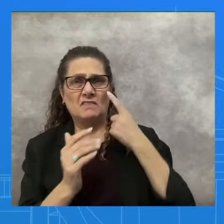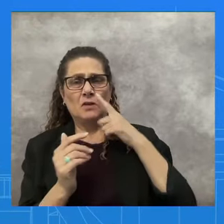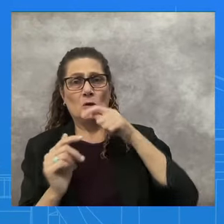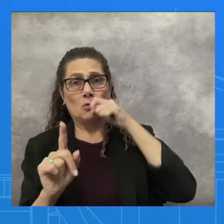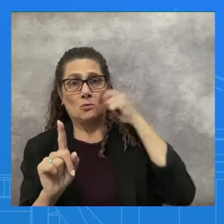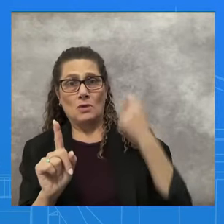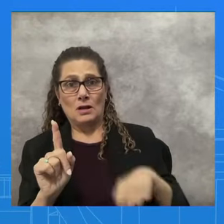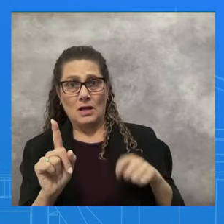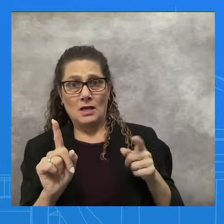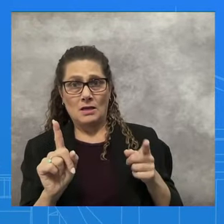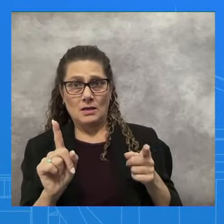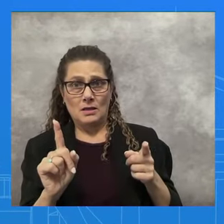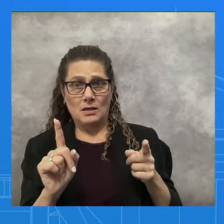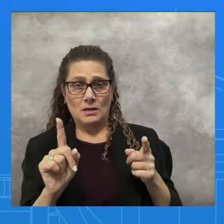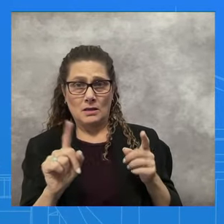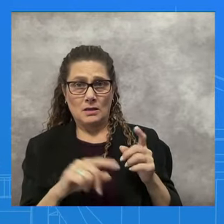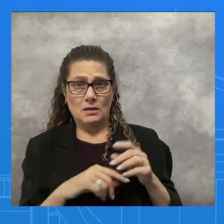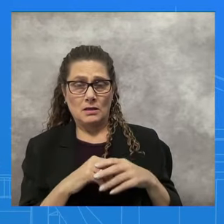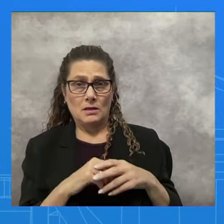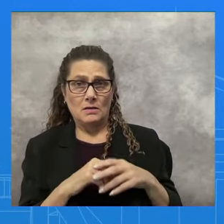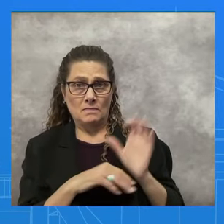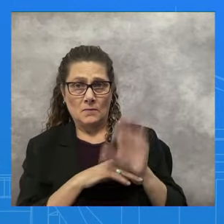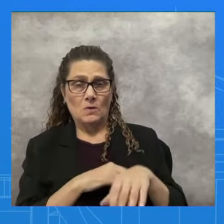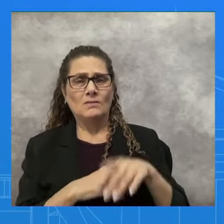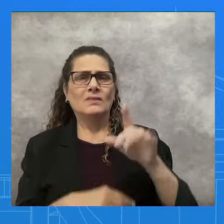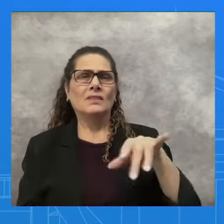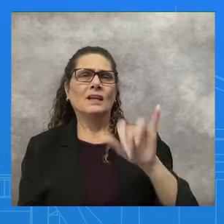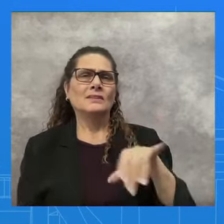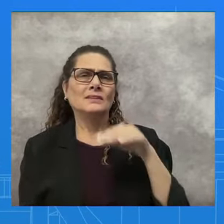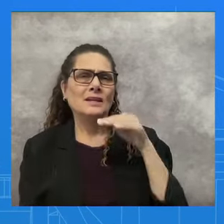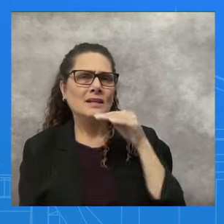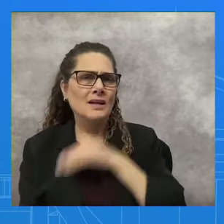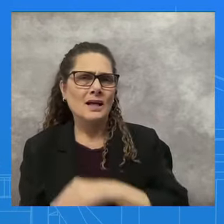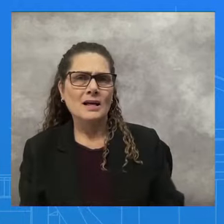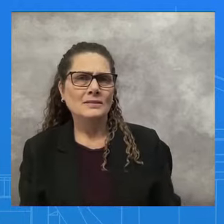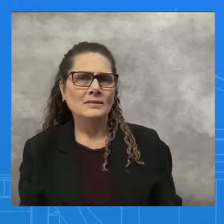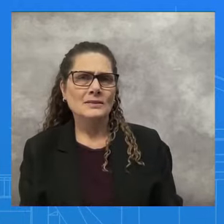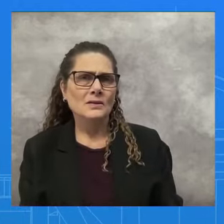Just one more thing, if I may. Thank you for that answer.